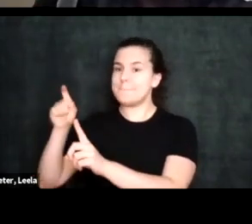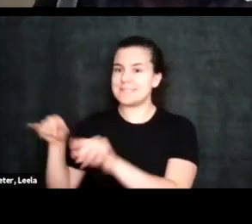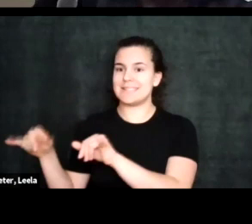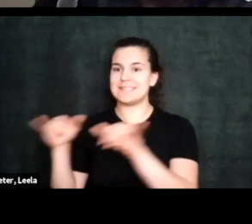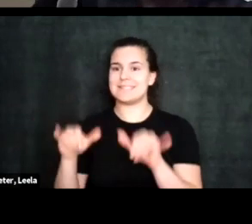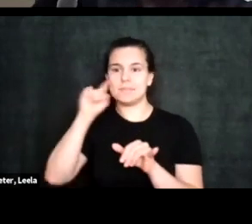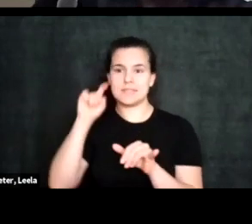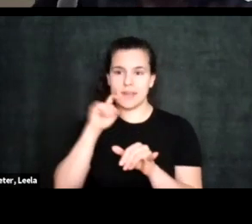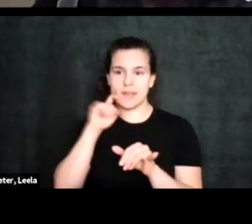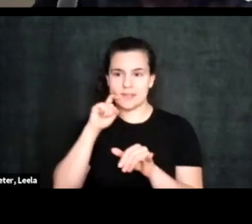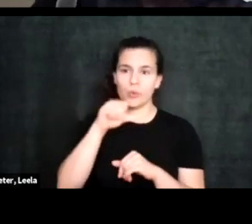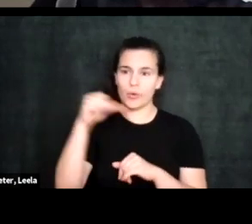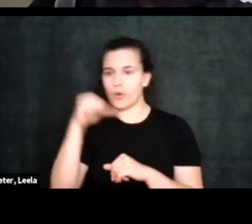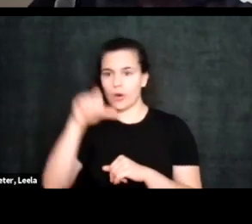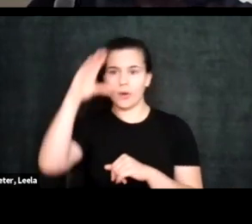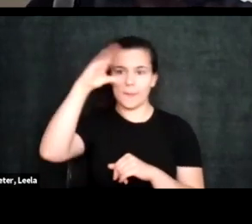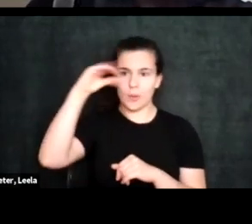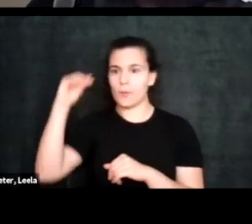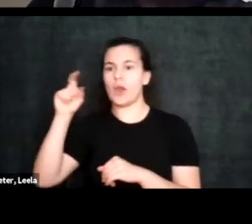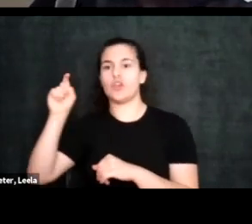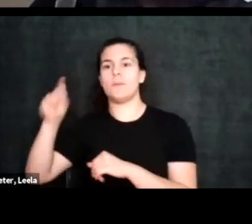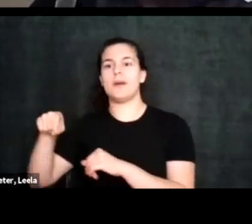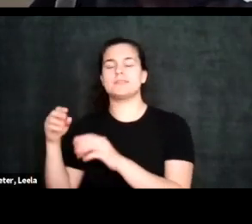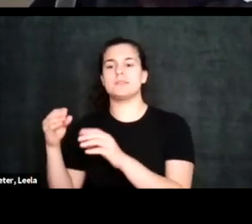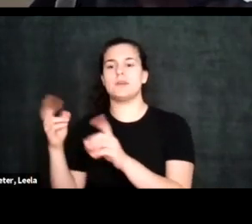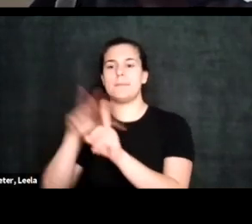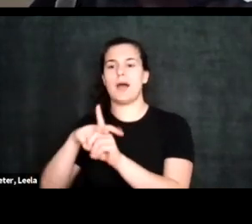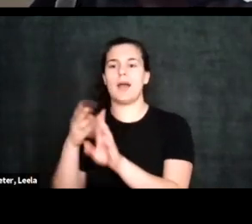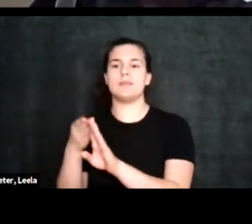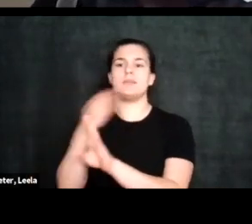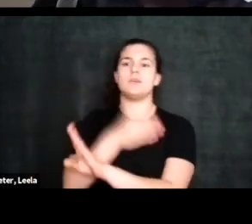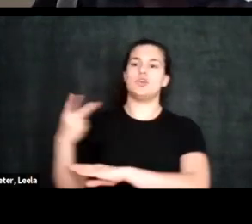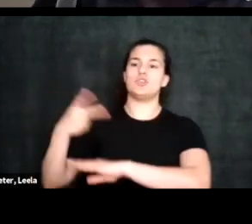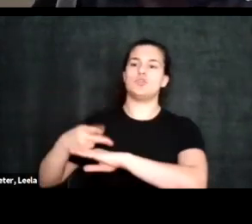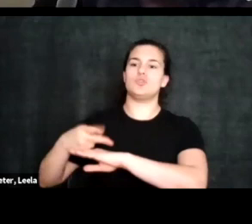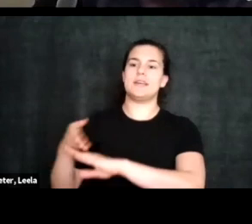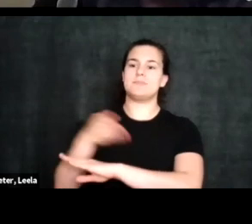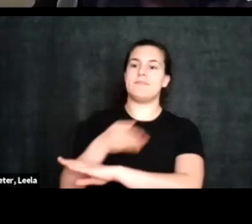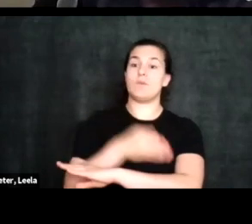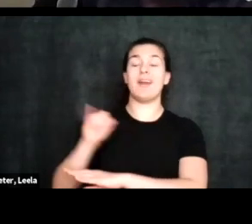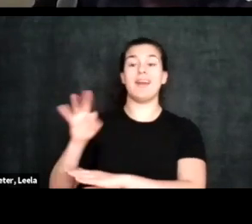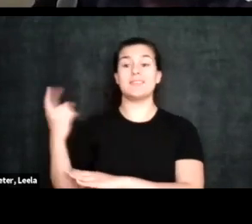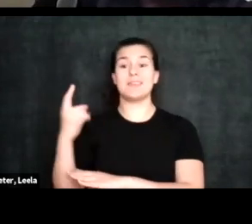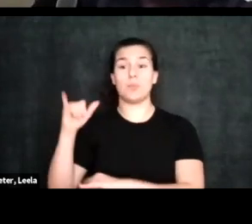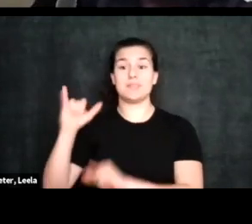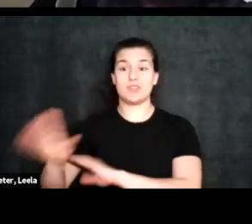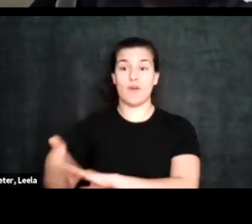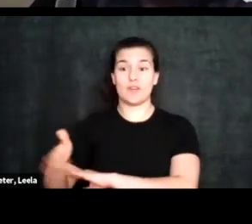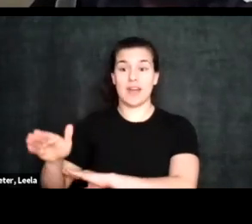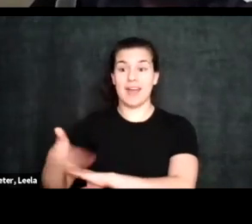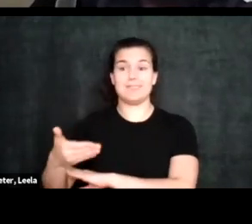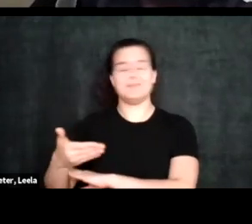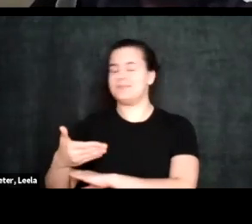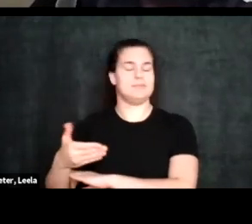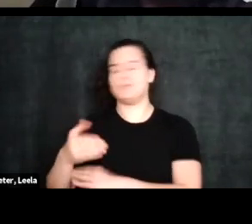you have to put it in 48 hours in advance. During the week, if you would like to have visitors, they must be at least 17 years old